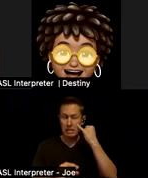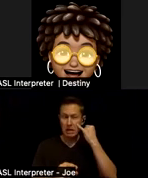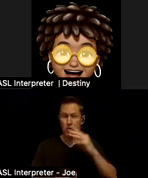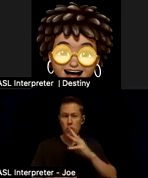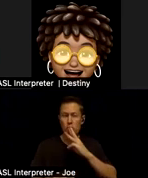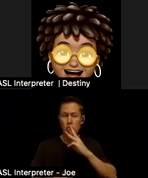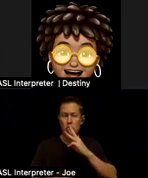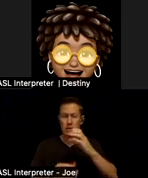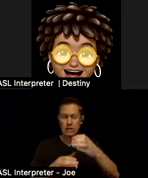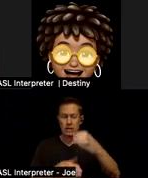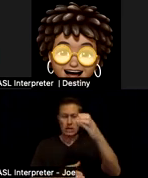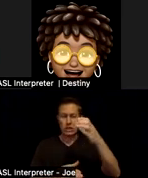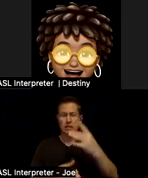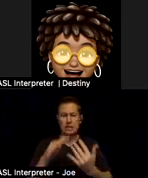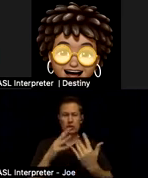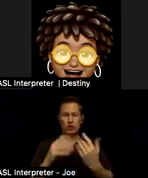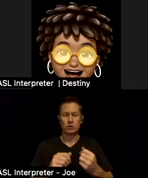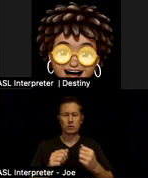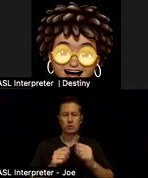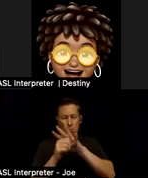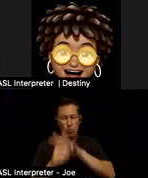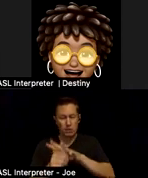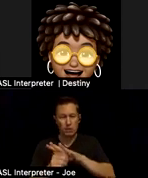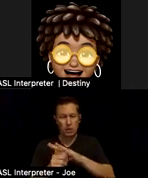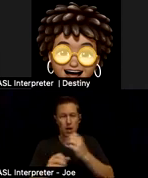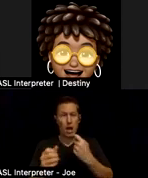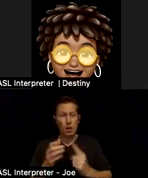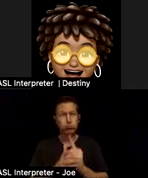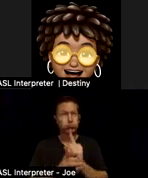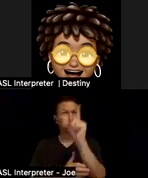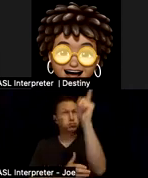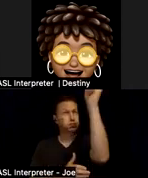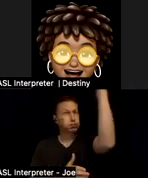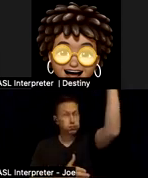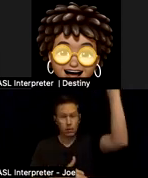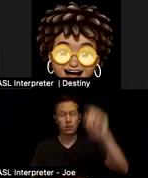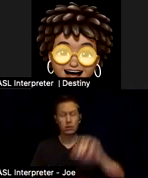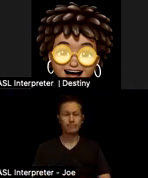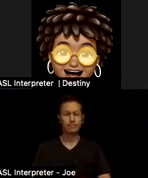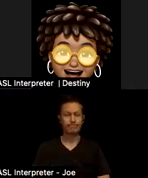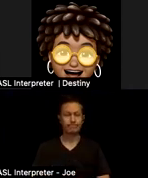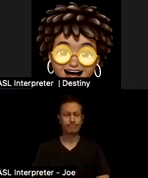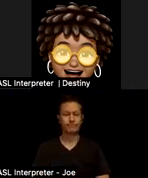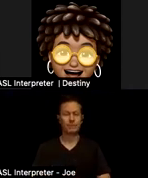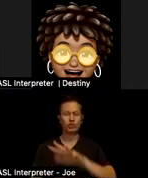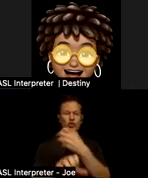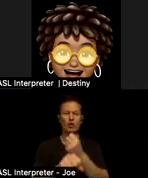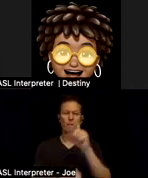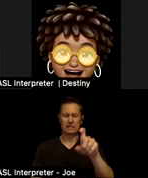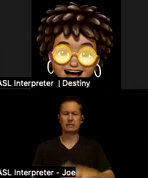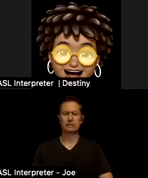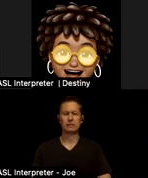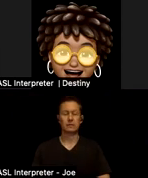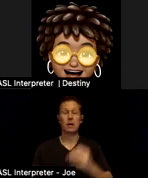pressure, and it just shot like, 500 feet up into the sky. So secure those things. And the